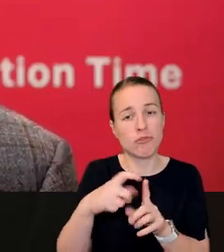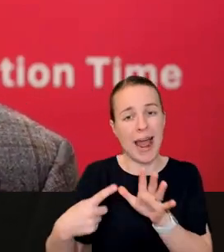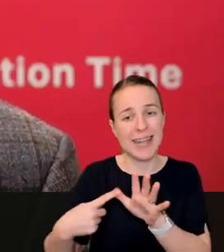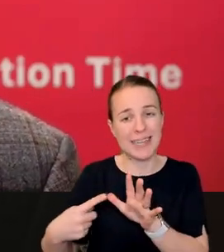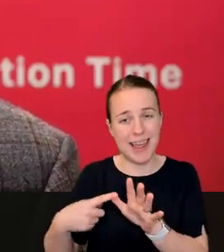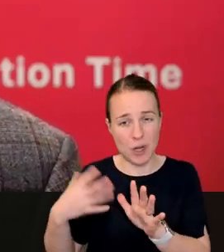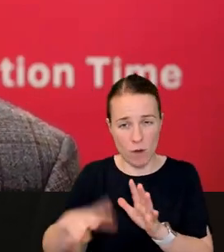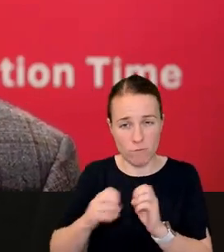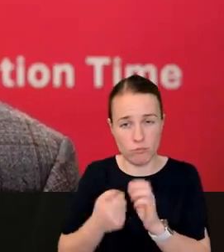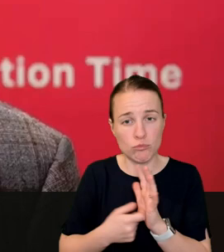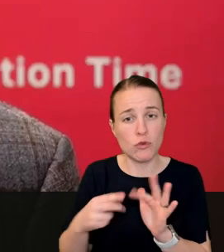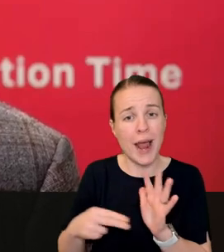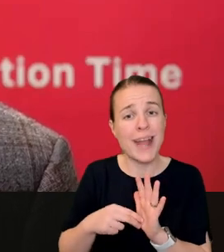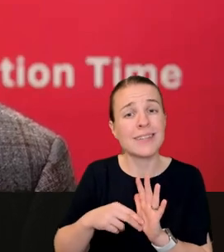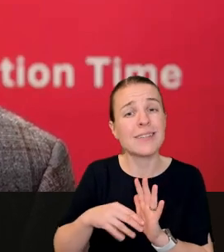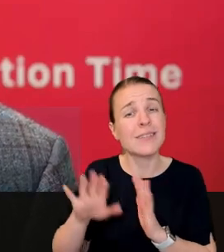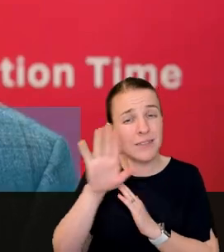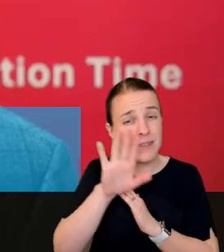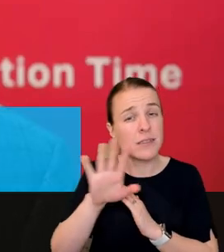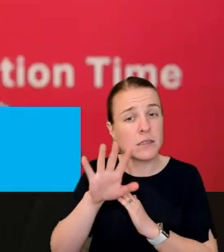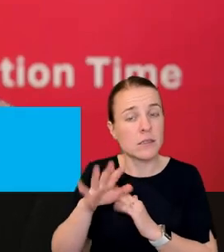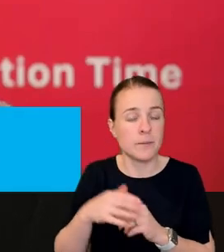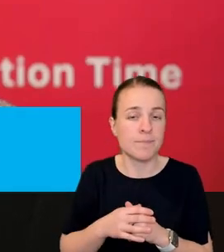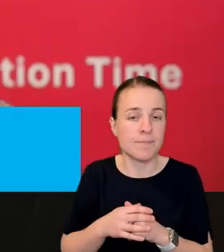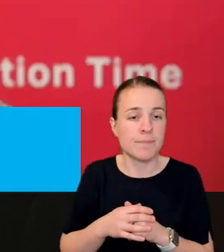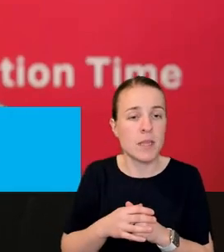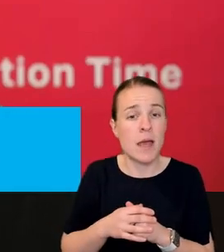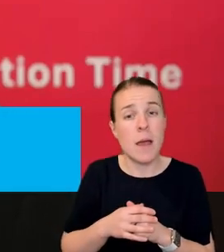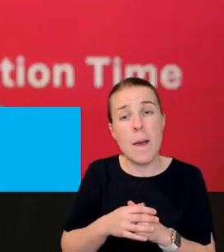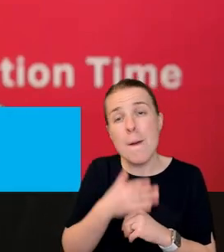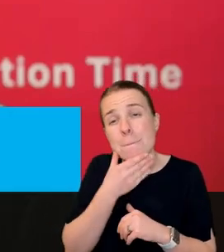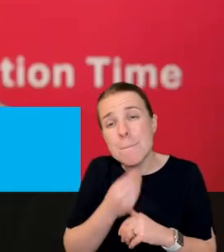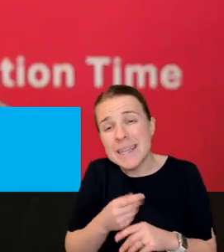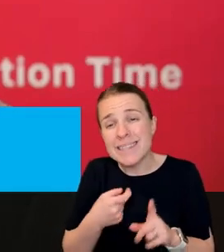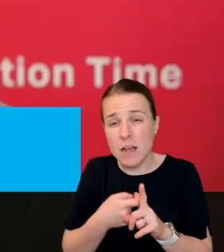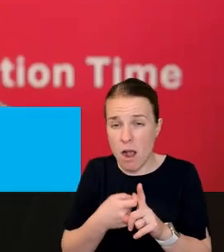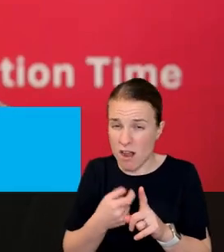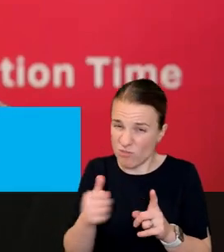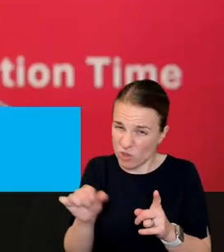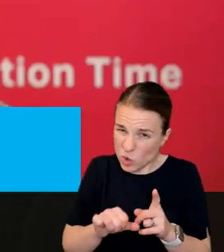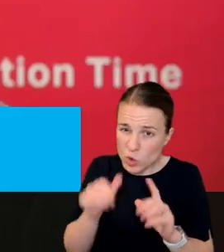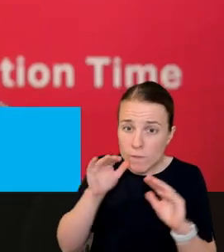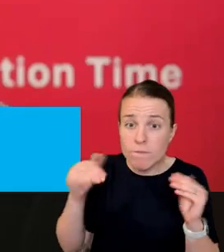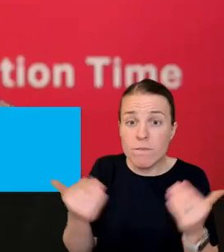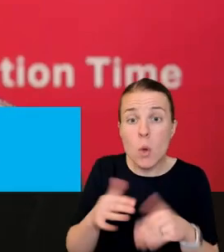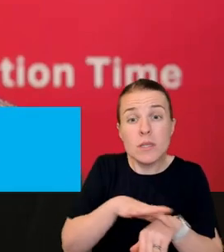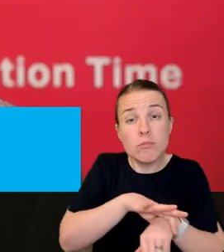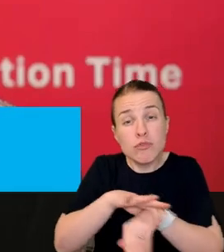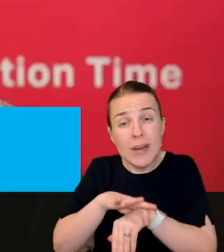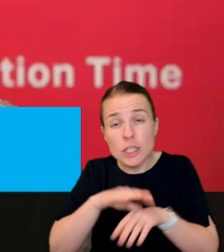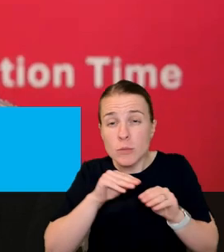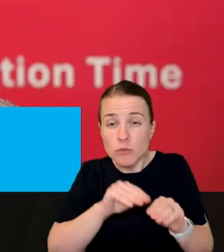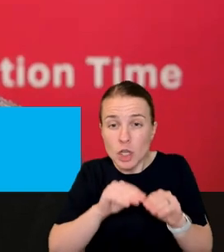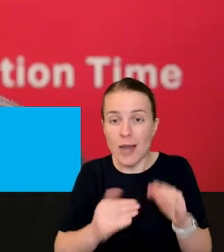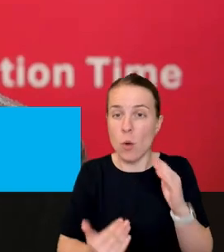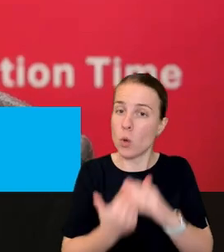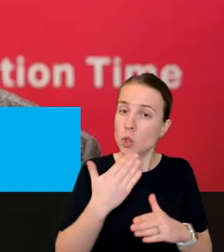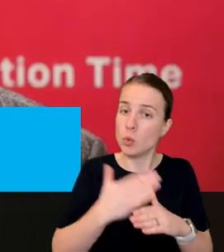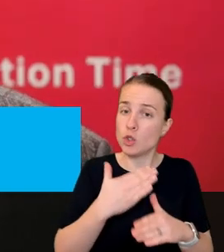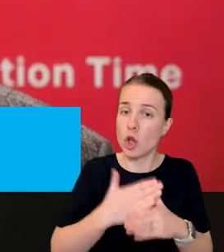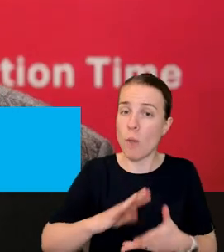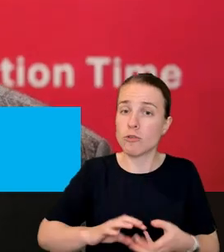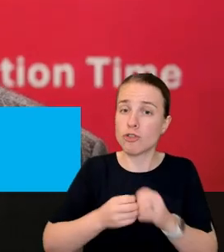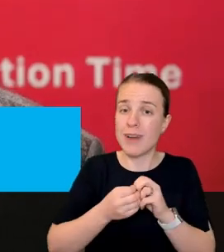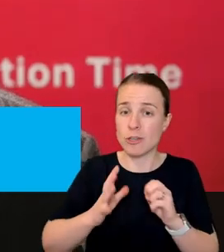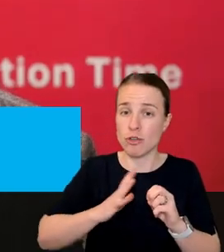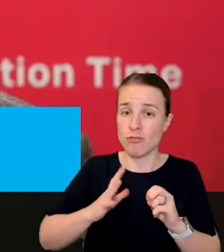Brent. Dear Mr. Khan, shouldn't we focus on training apprenticeships and new jobs creation towards transition to net zero